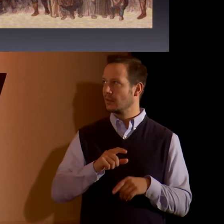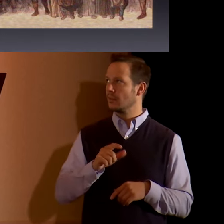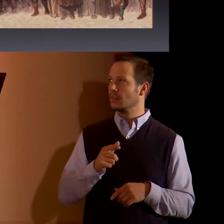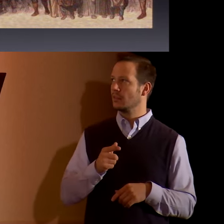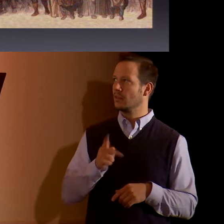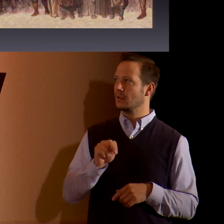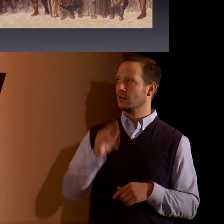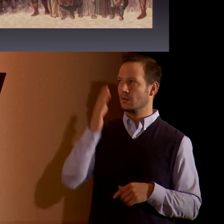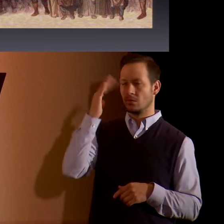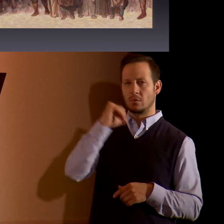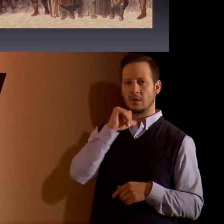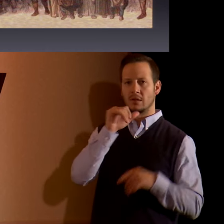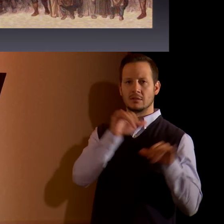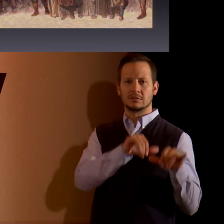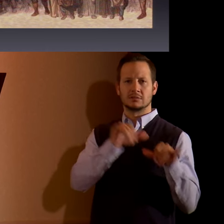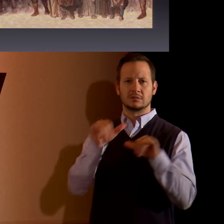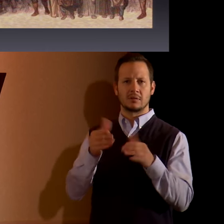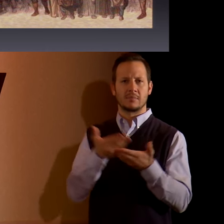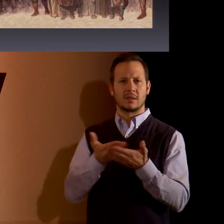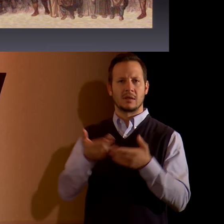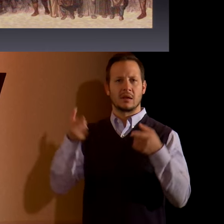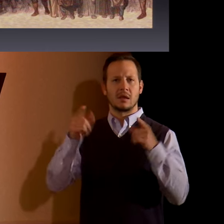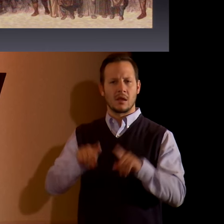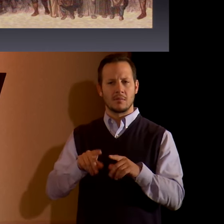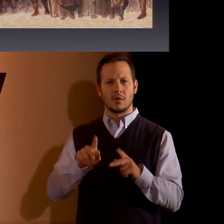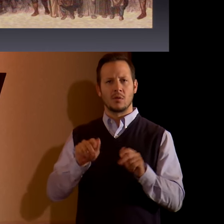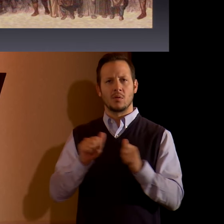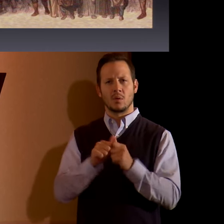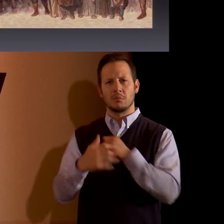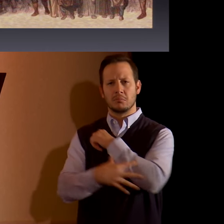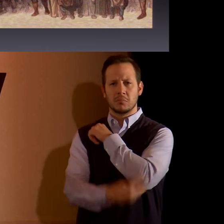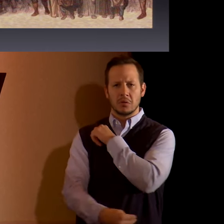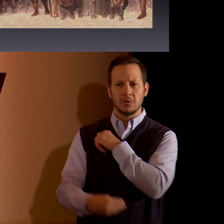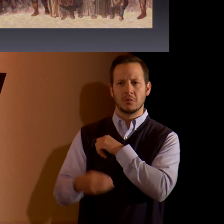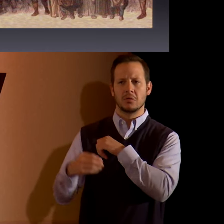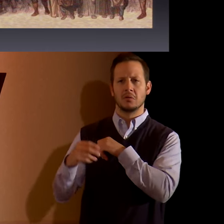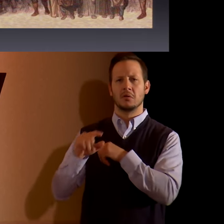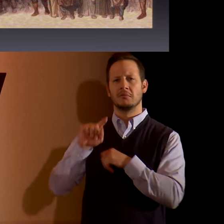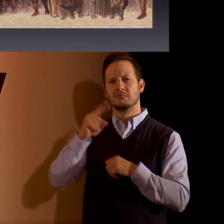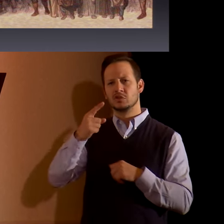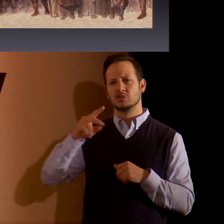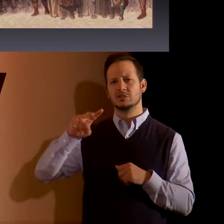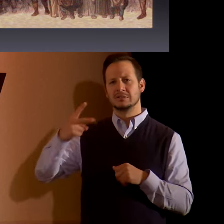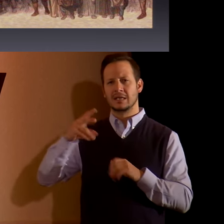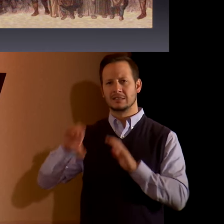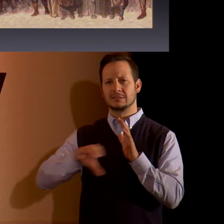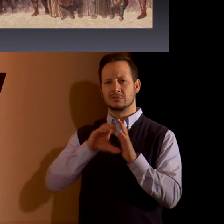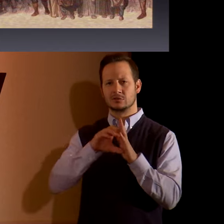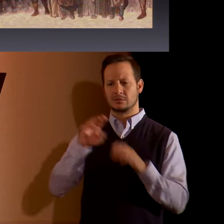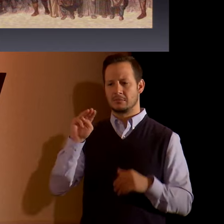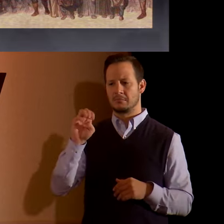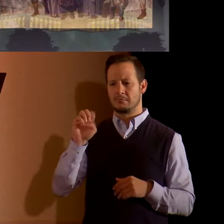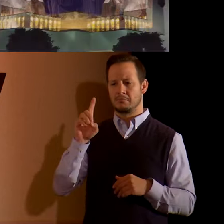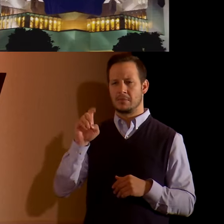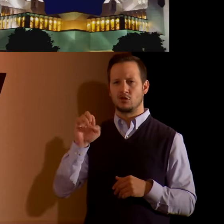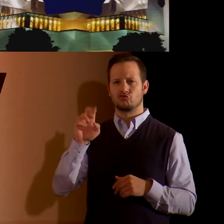the same thing have happened among the downtrodden of the first and second century Mediterranean